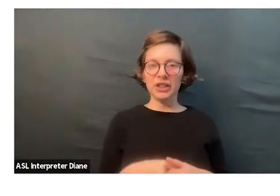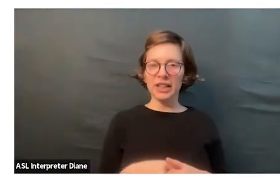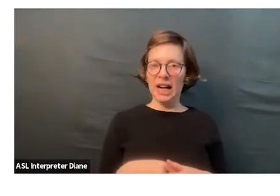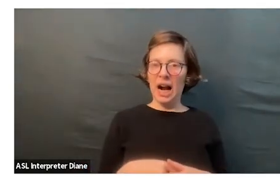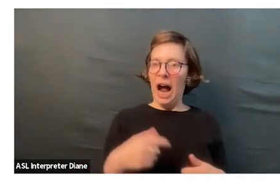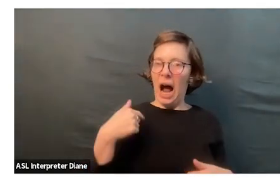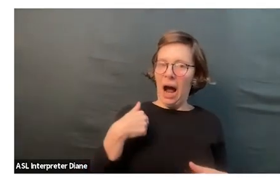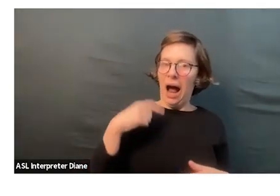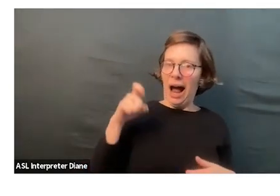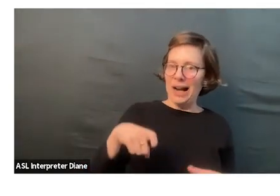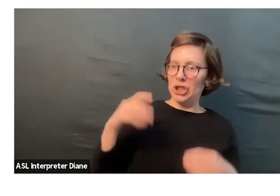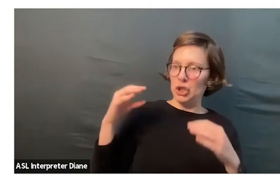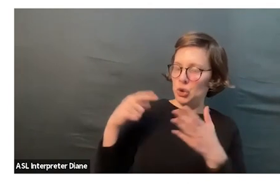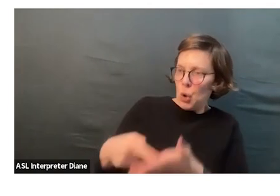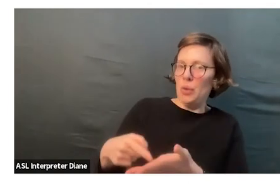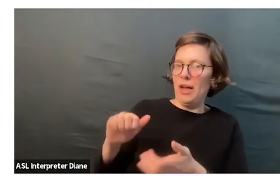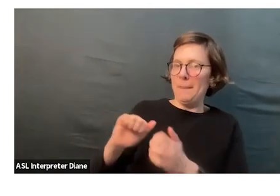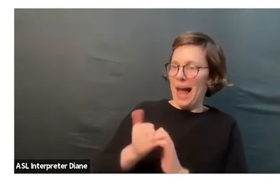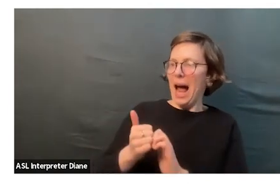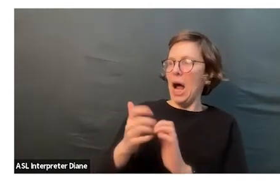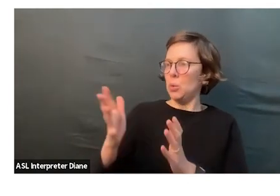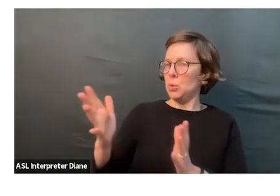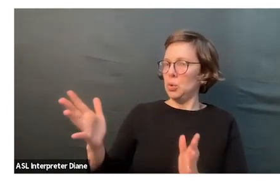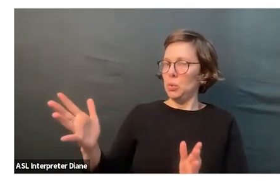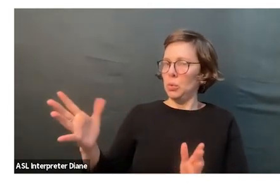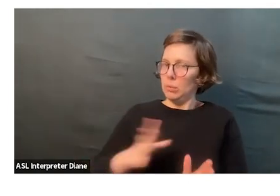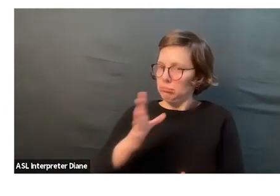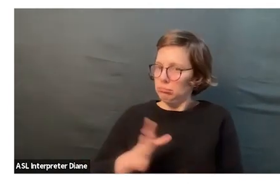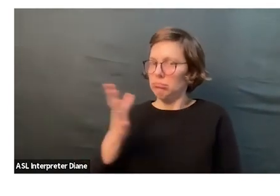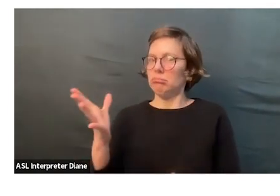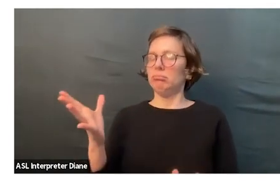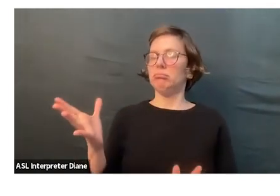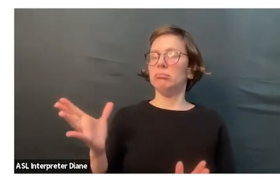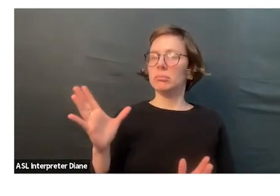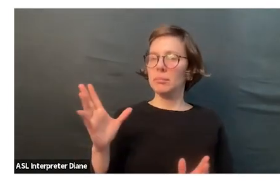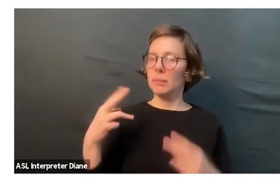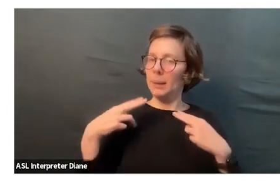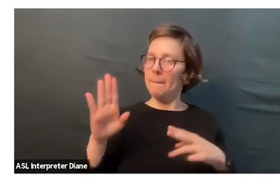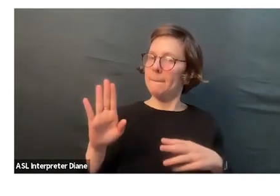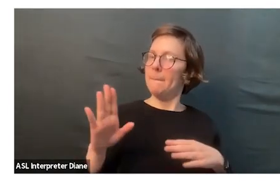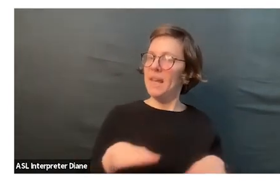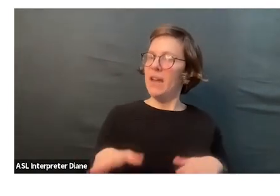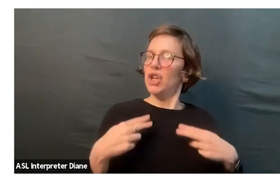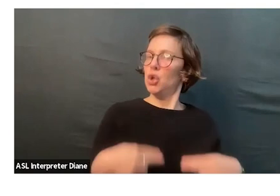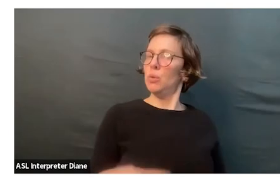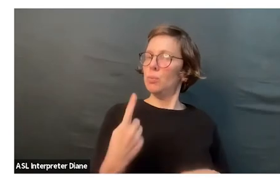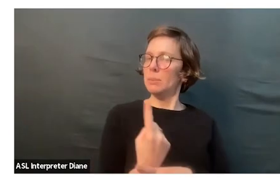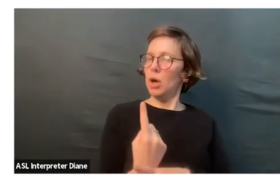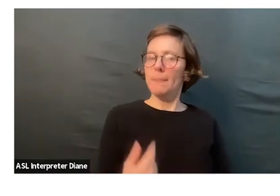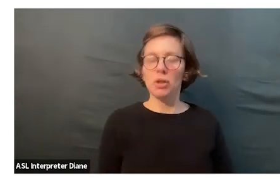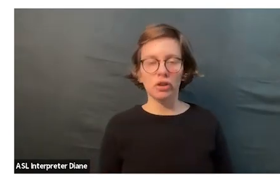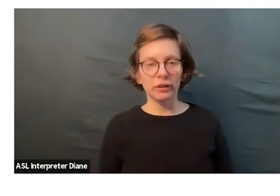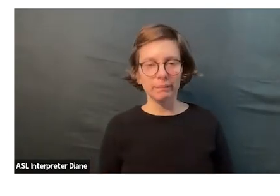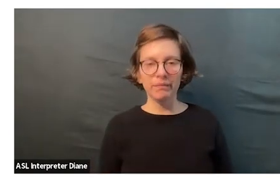and the world that we have today. We see it today with vaccine apartheid. We see it today with how the news chooses